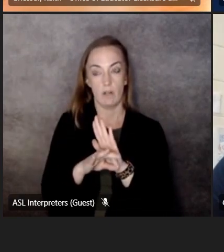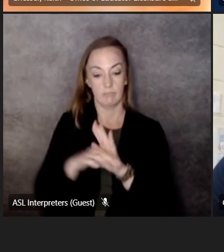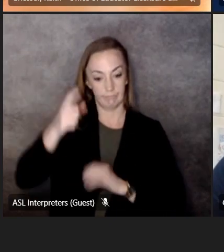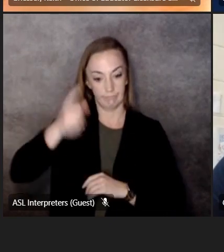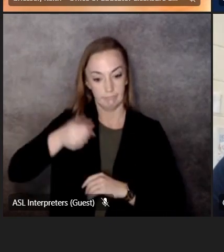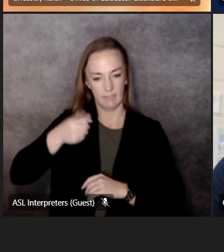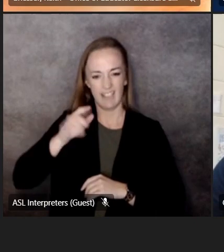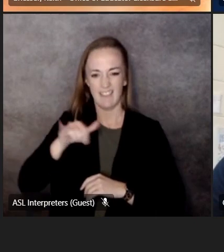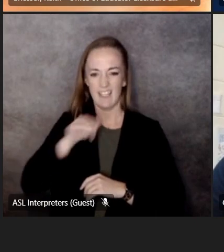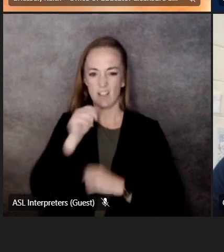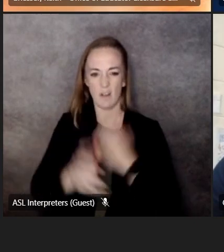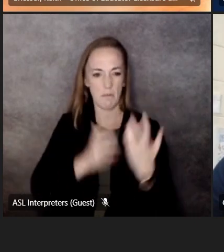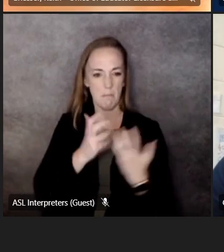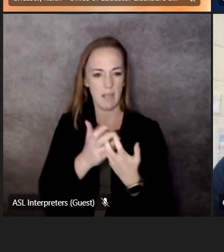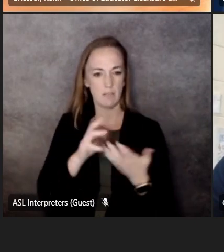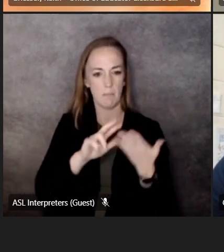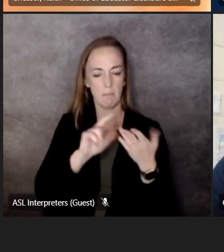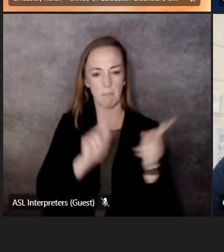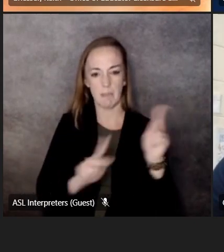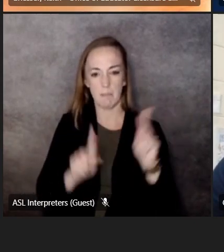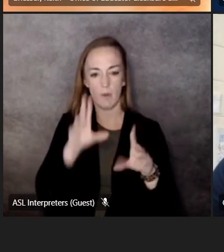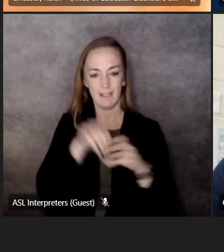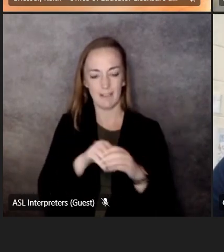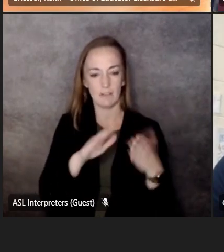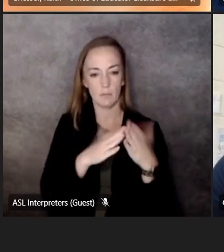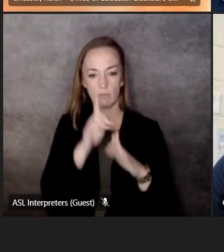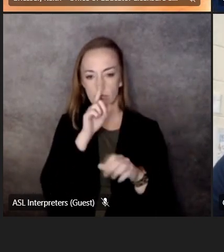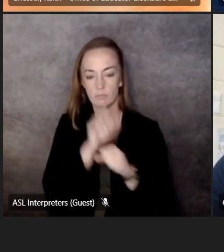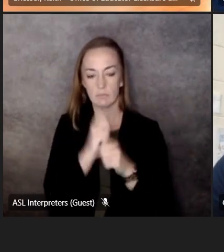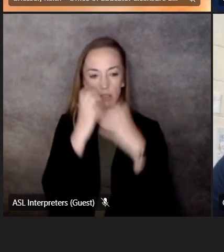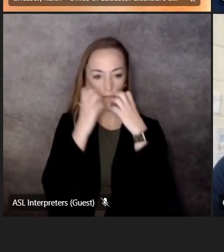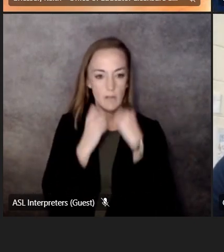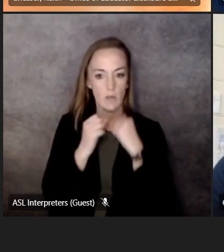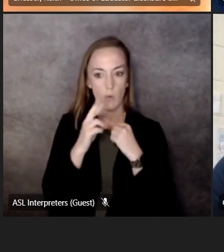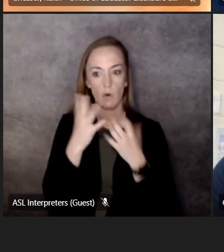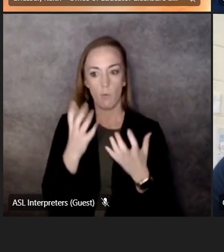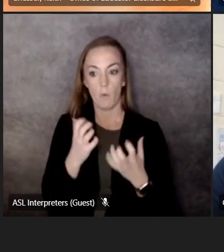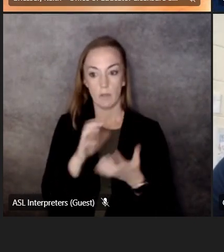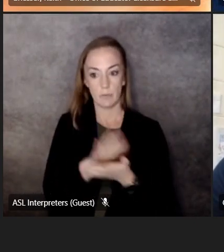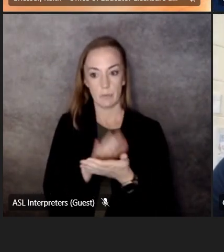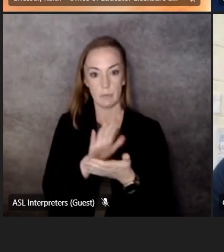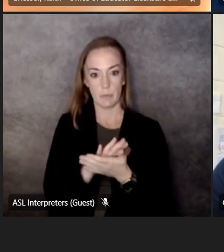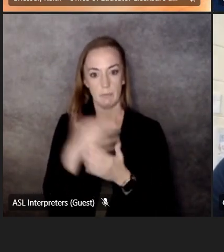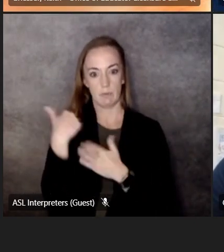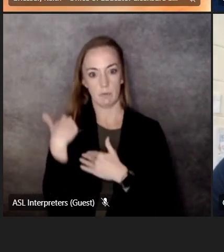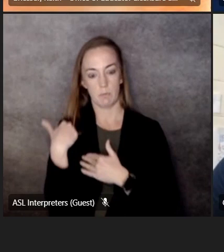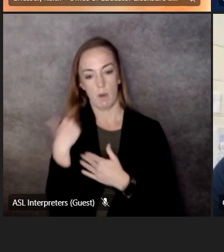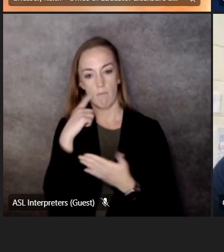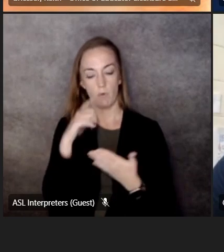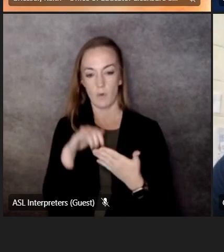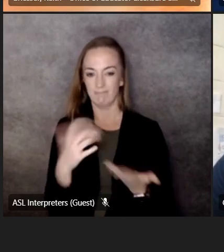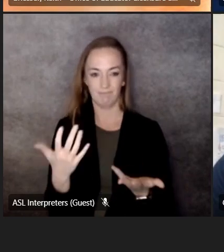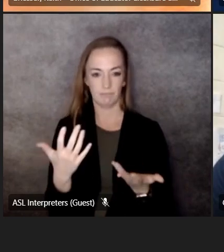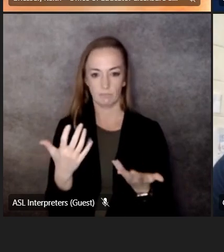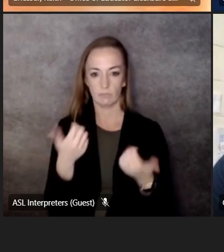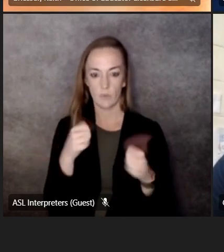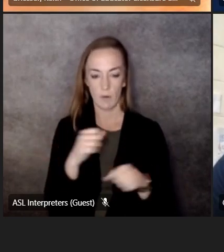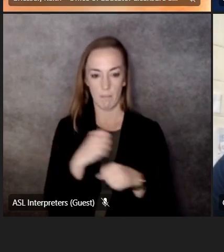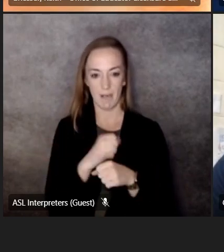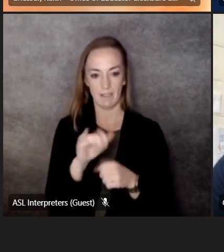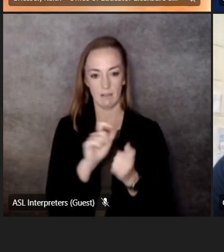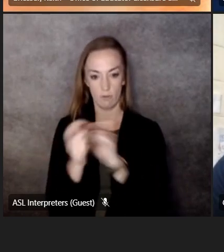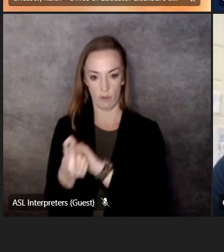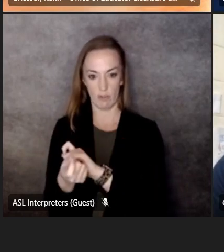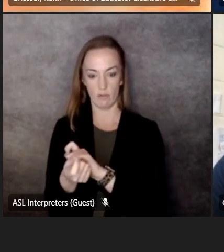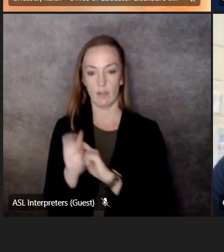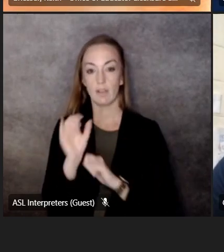community really value or want to hold their schools accountable for. So to try and make those shifts. So that's